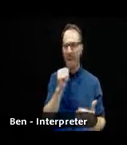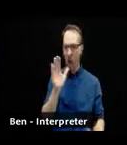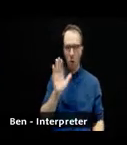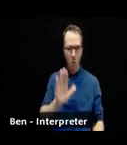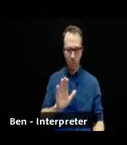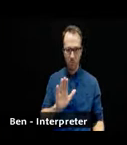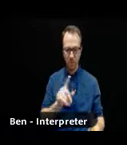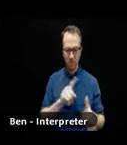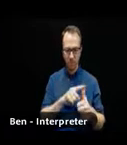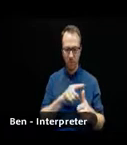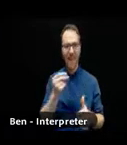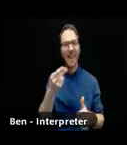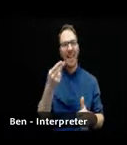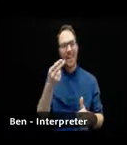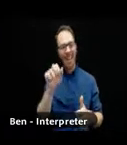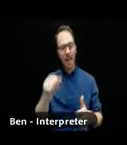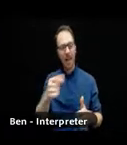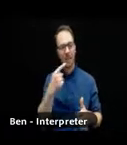and that he could also